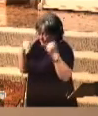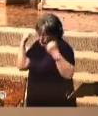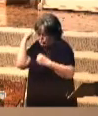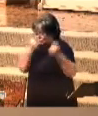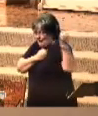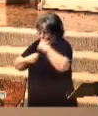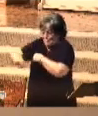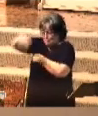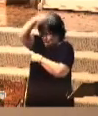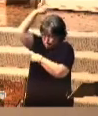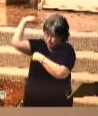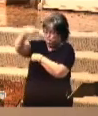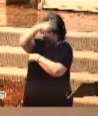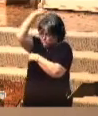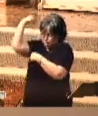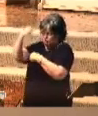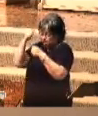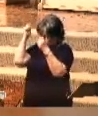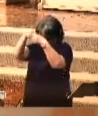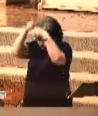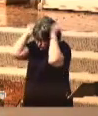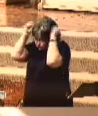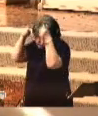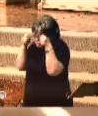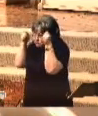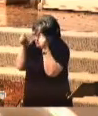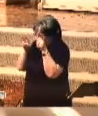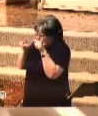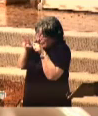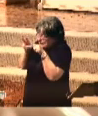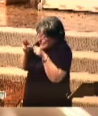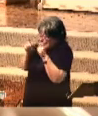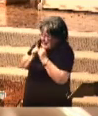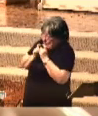mean, just an ocean of people out there to see that little critter.